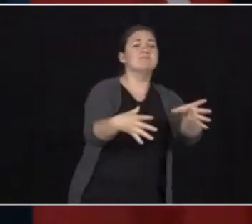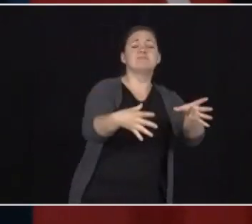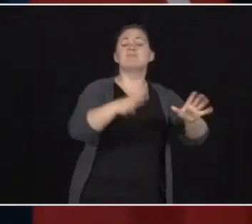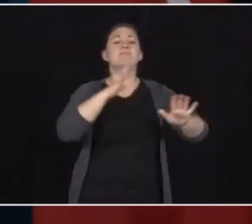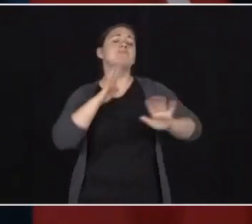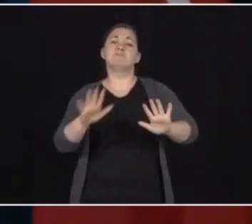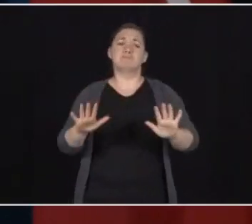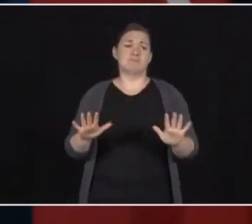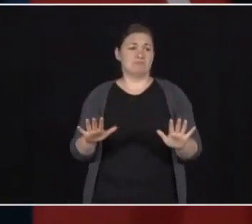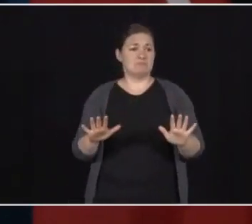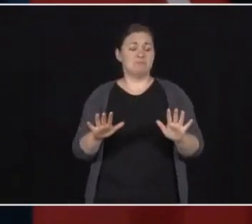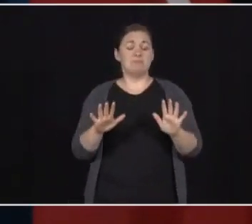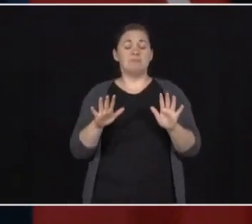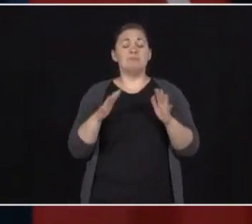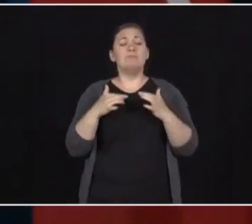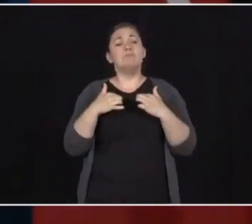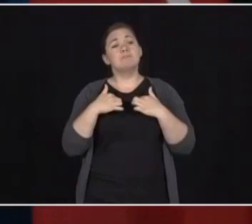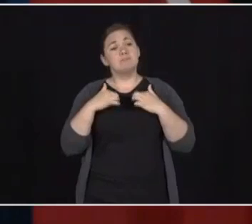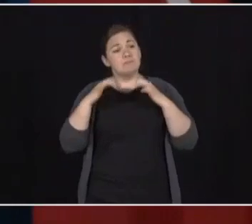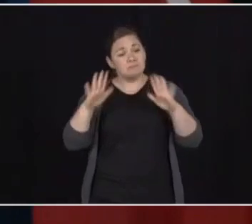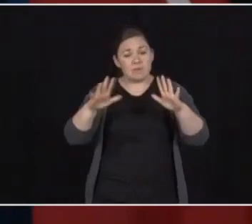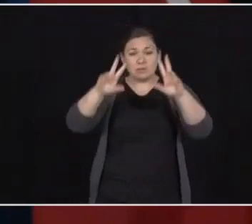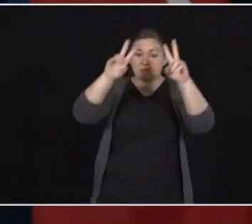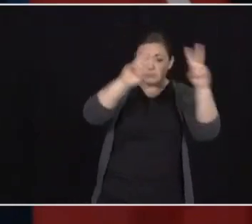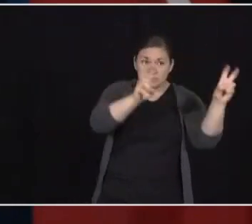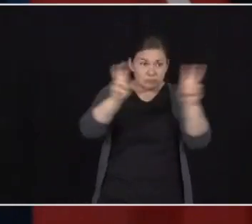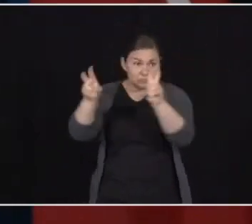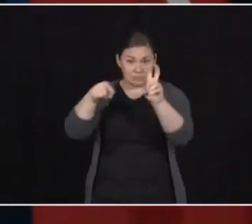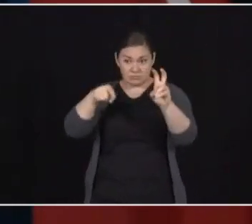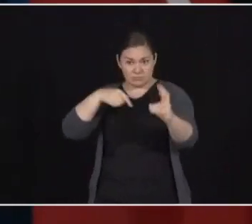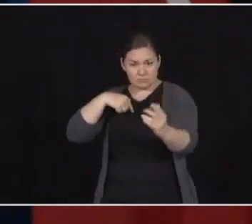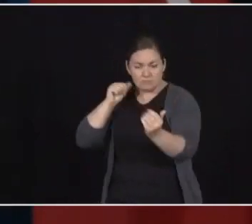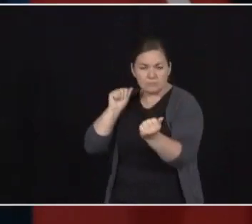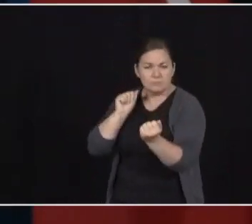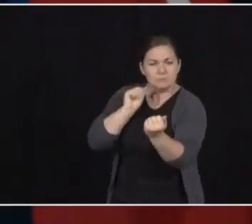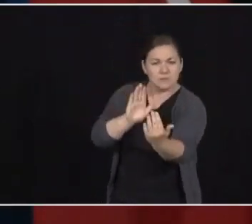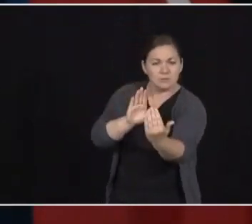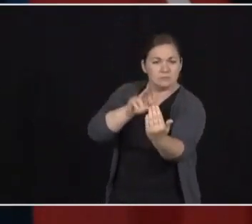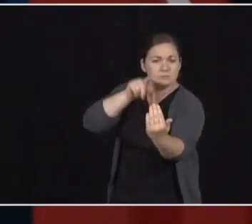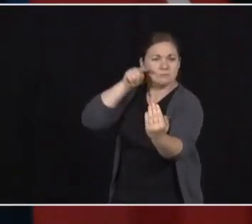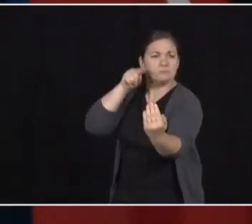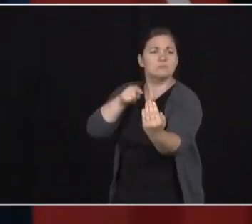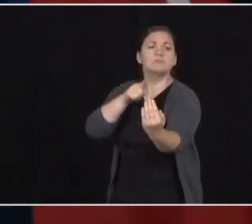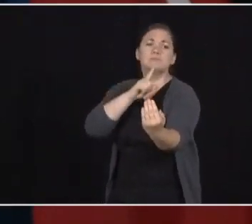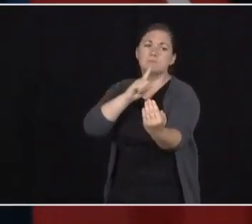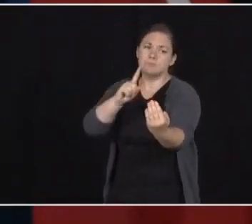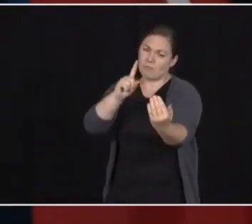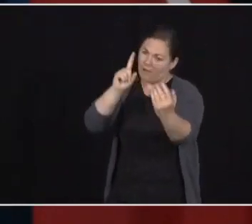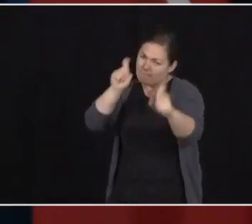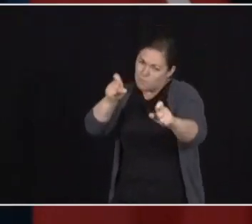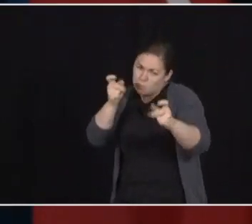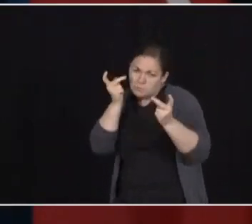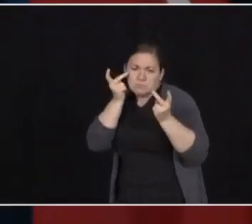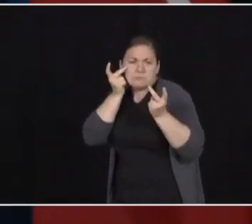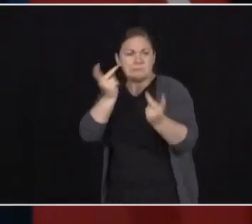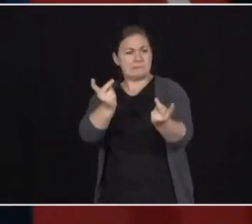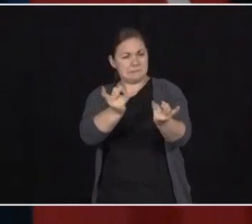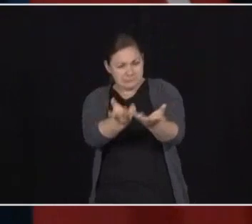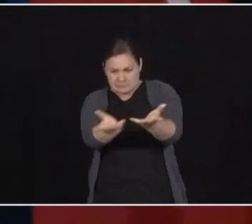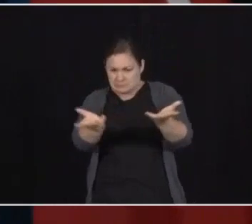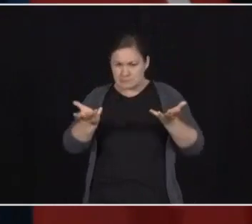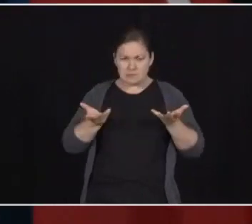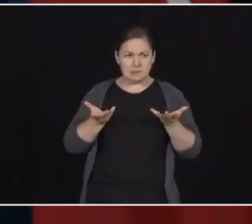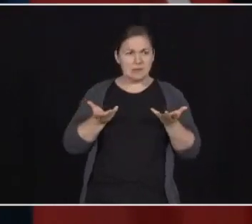only by bringing these issues to light, it is only by facing them. It's only